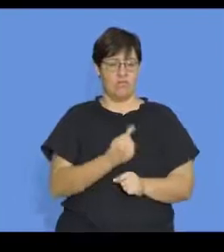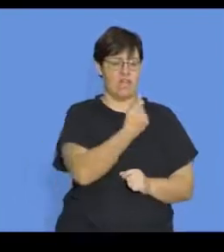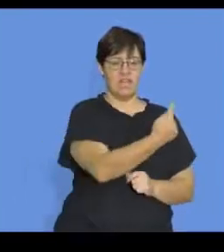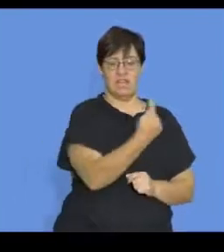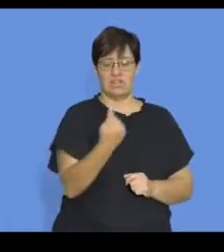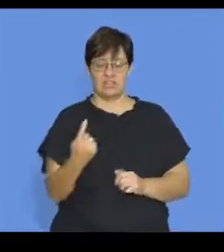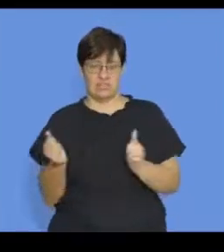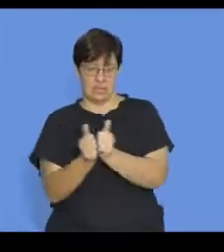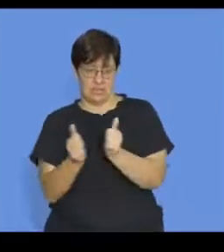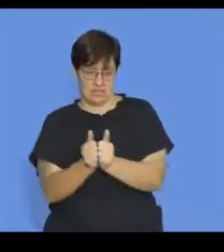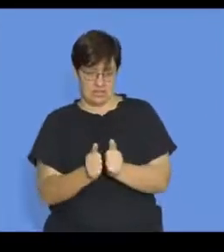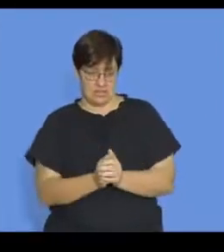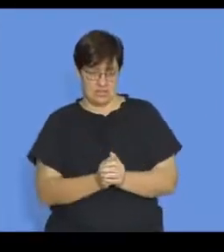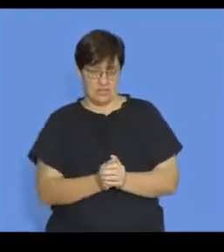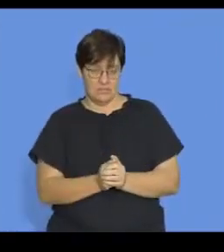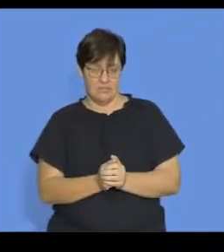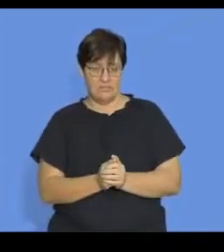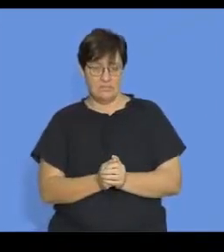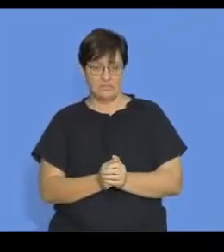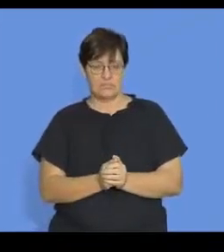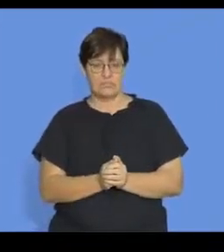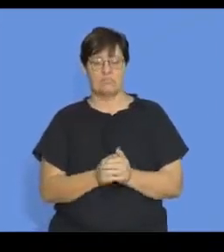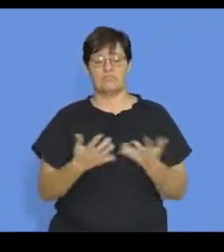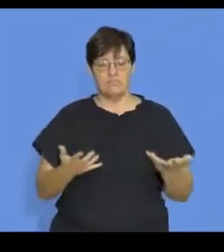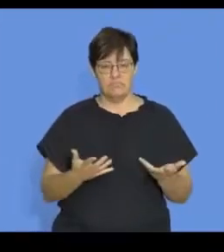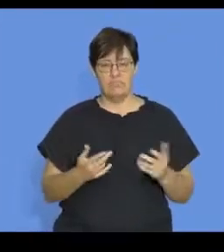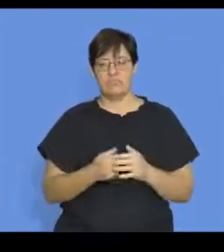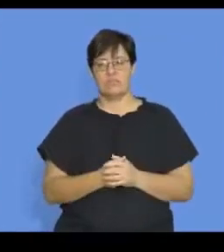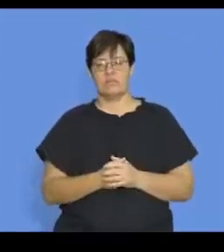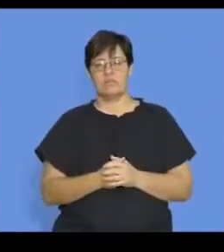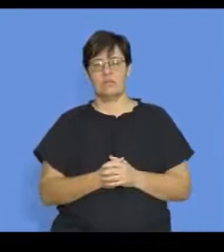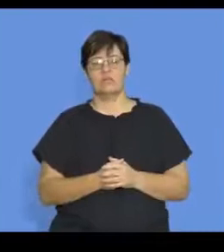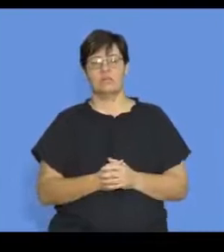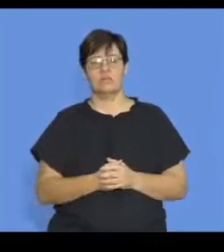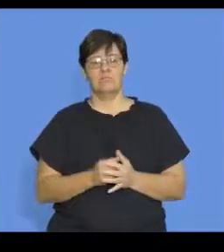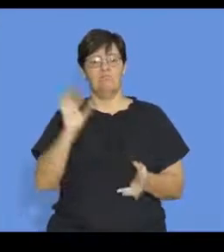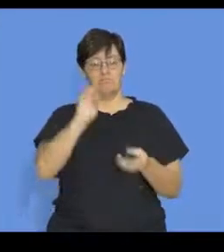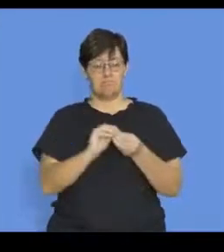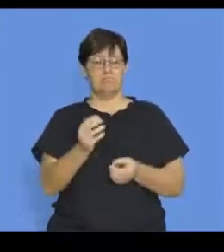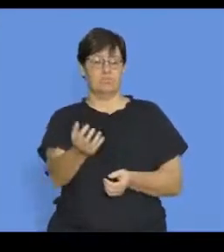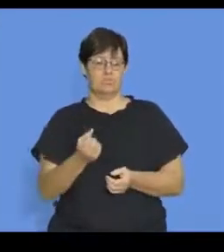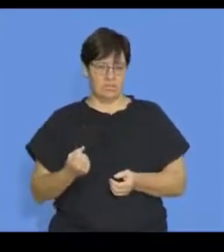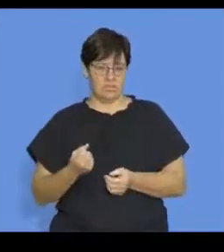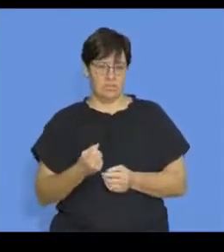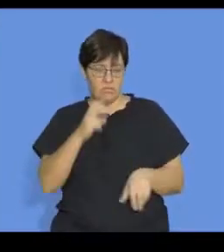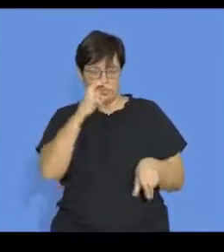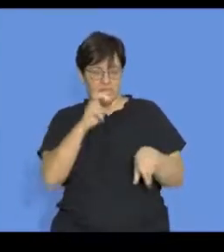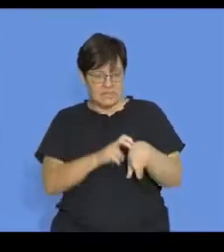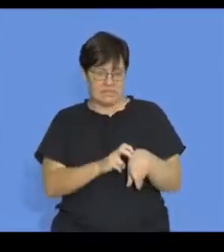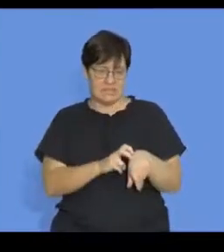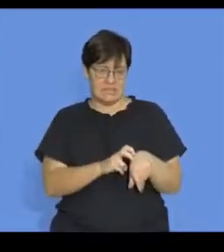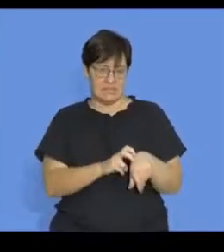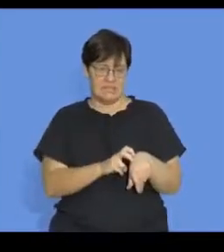partner, or what each partner is entitled to, versus the total drawings made